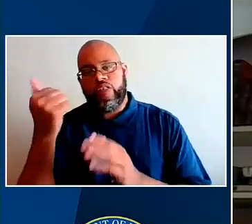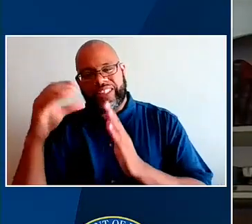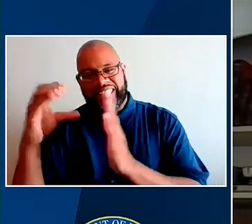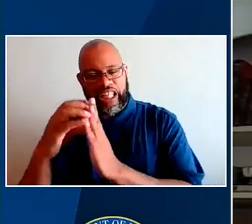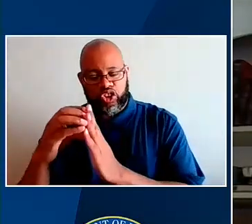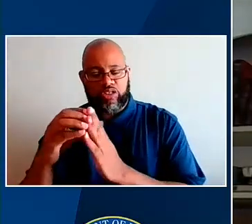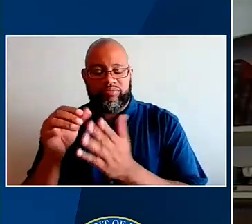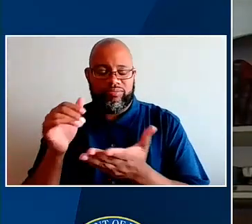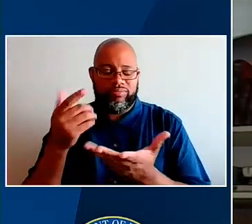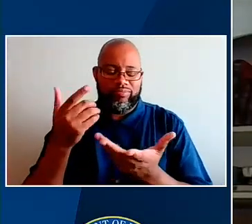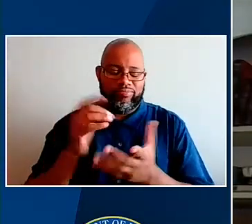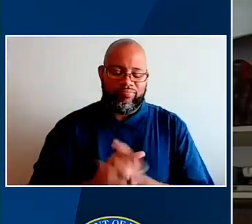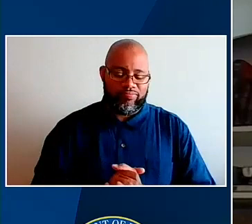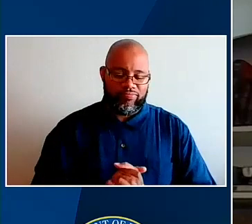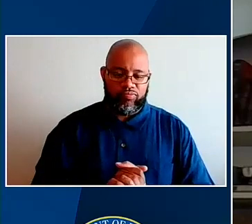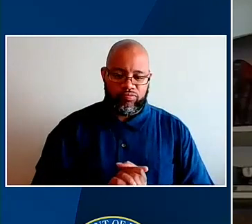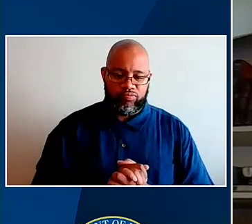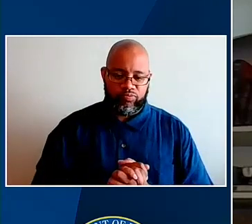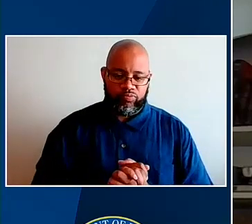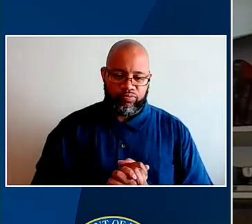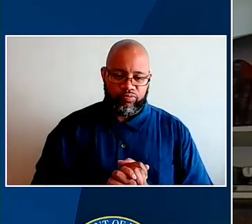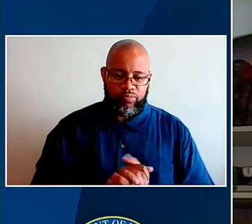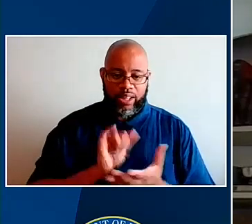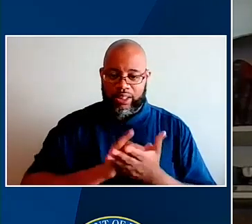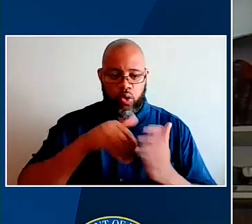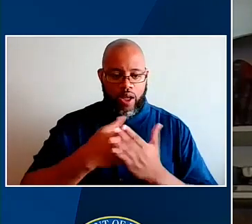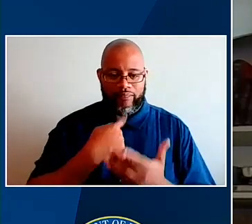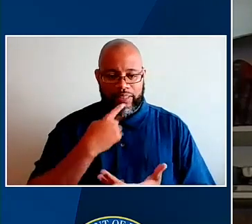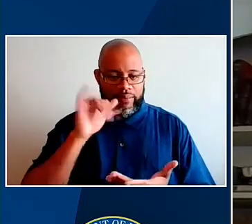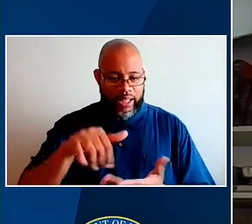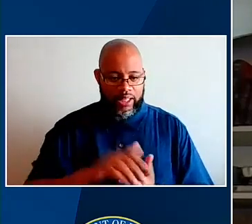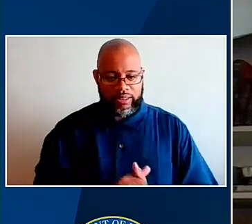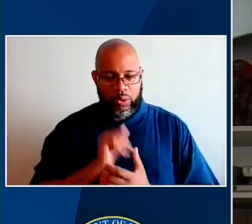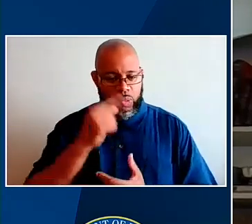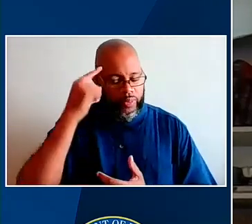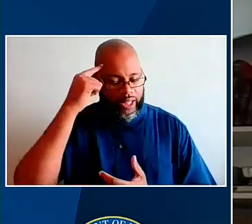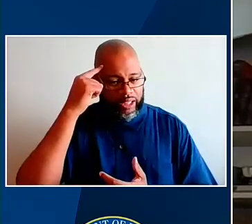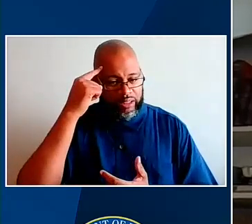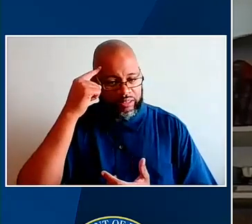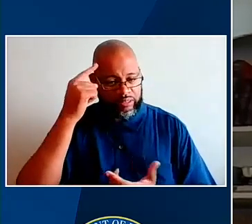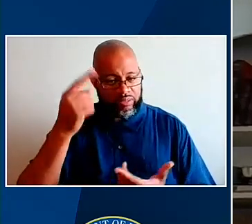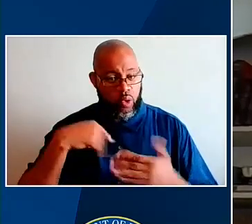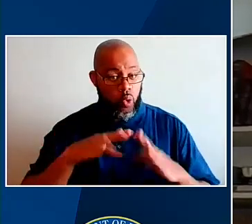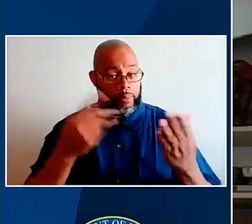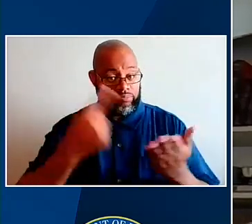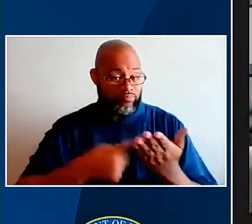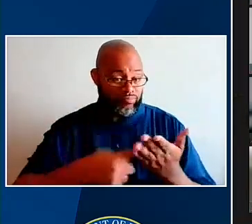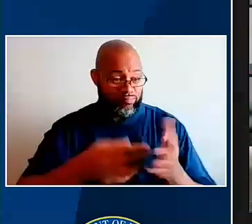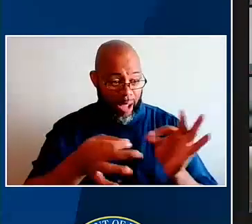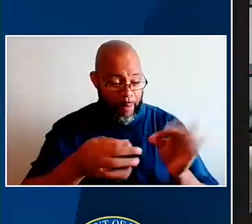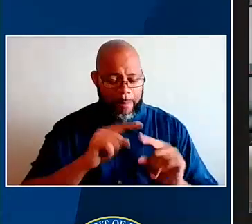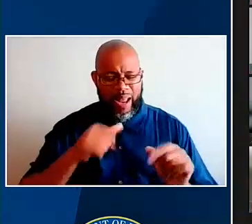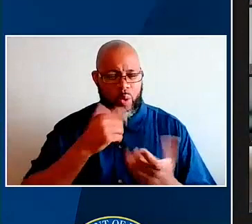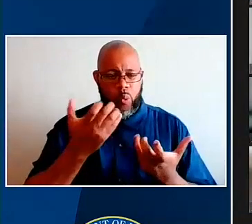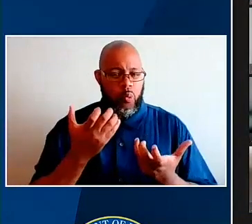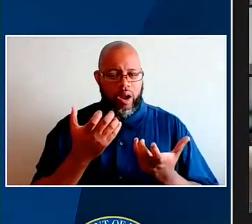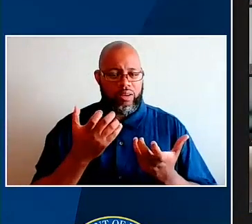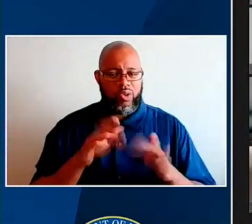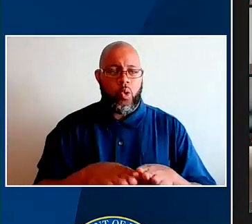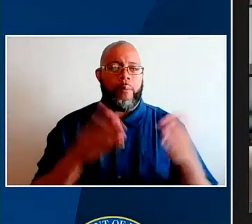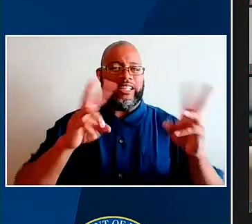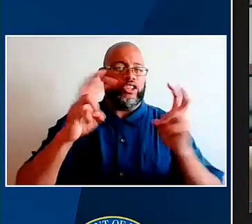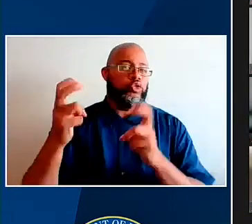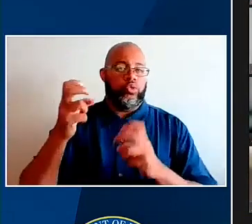But that's all I have to say about this. I don't think, I'll certainly open the floor for comment, but I don't want to reopen the issue